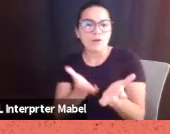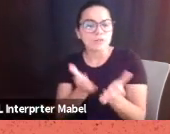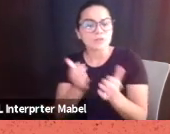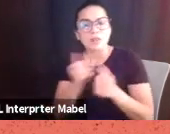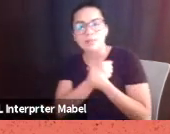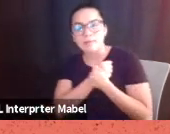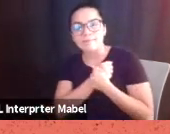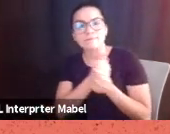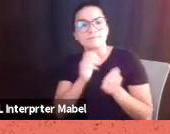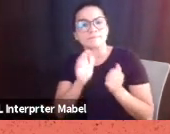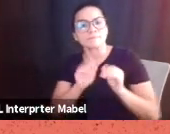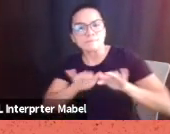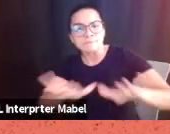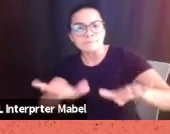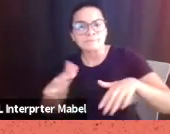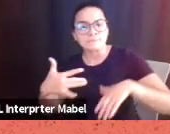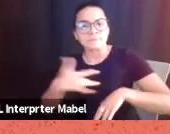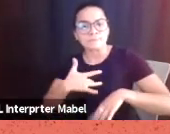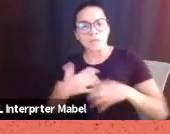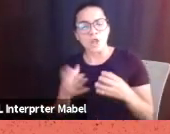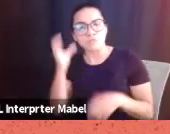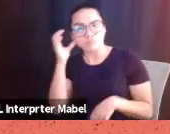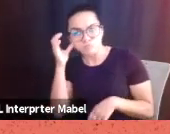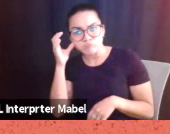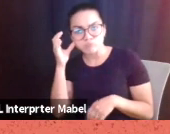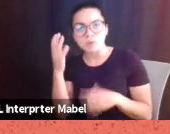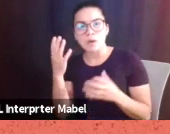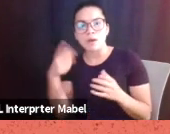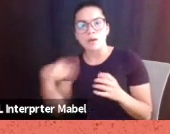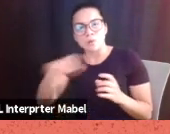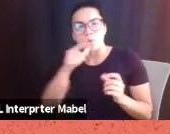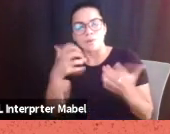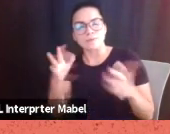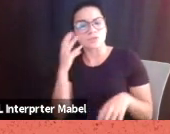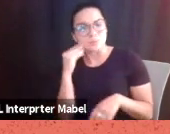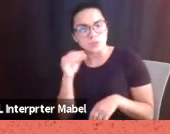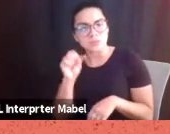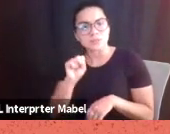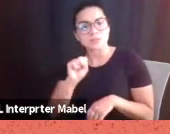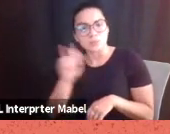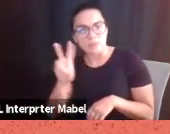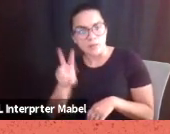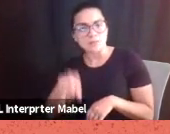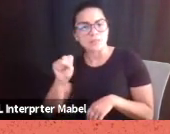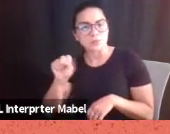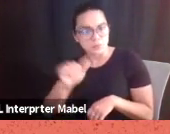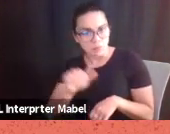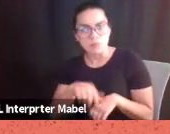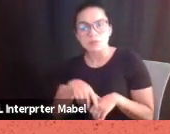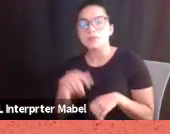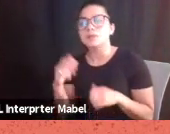sexual abuse, and a pathway for those seeking to prevent and interrupt sexual violence in their communities and for future